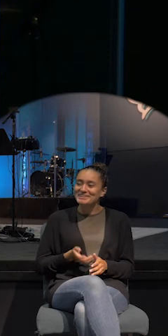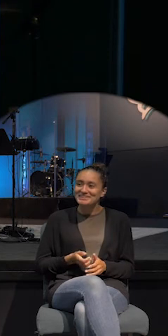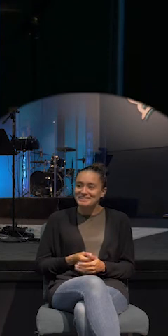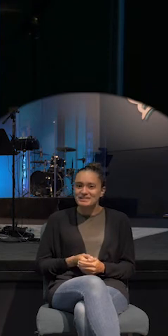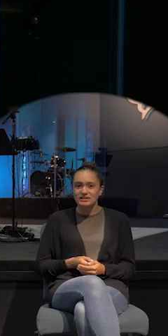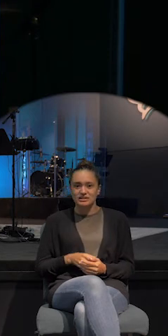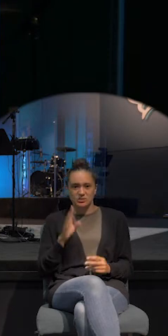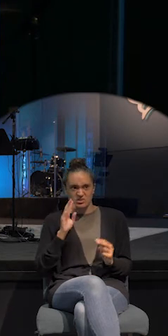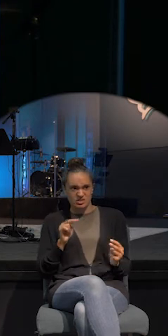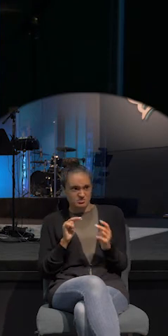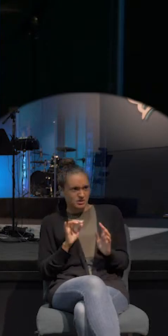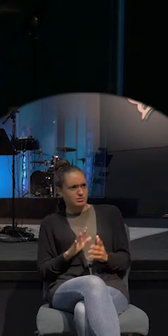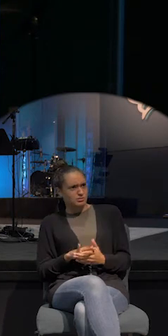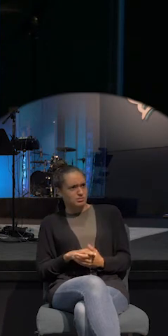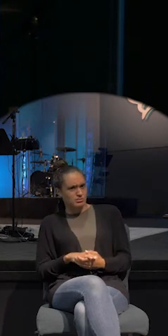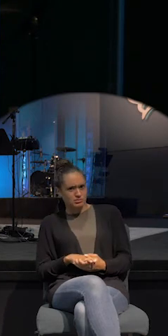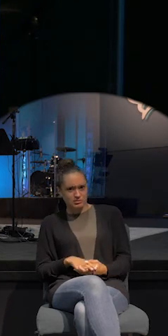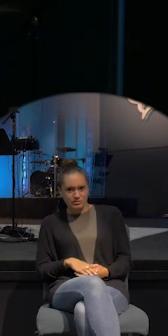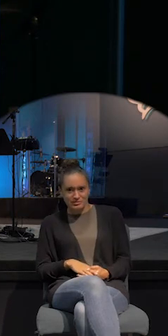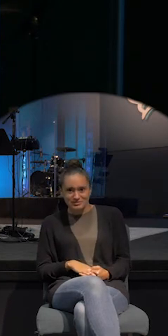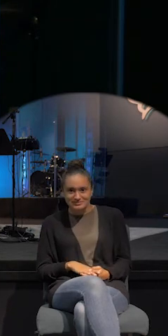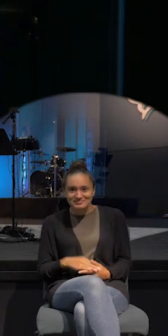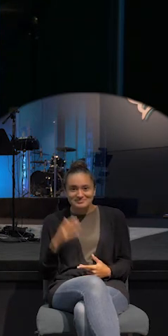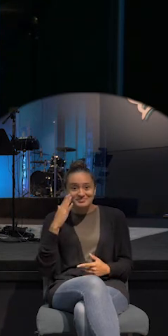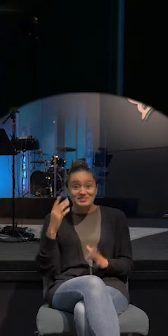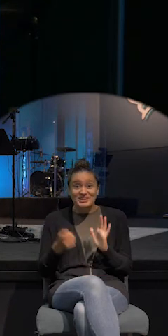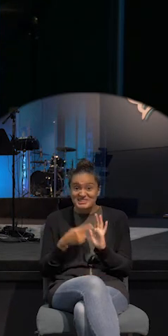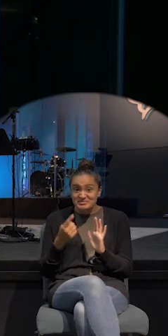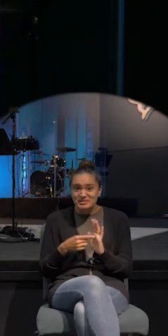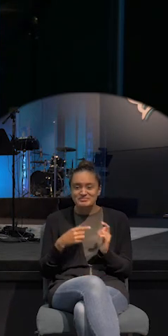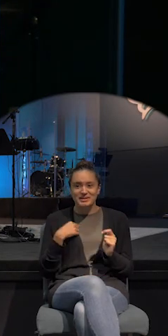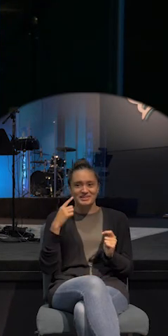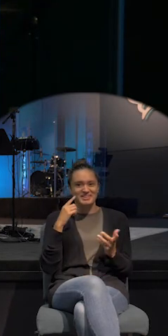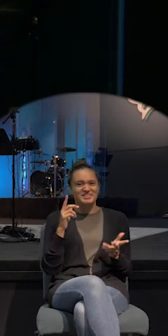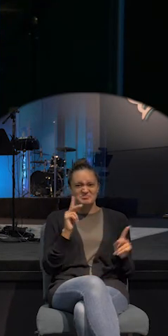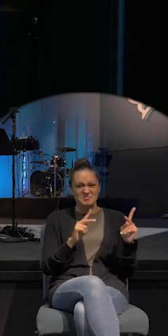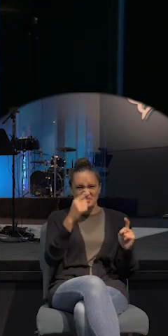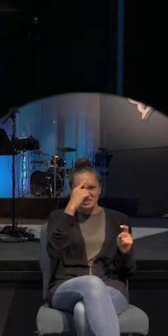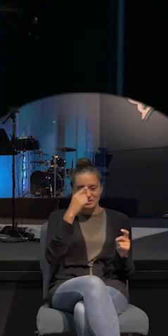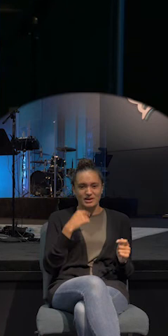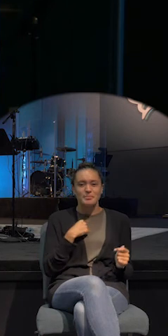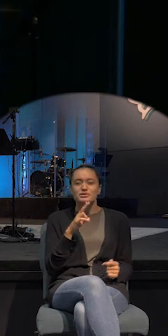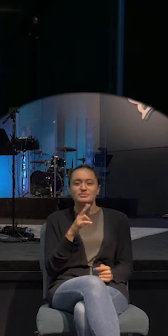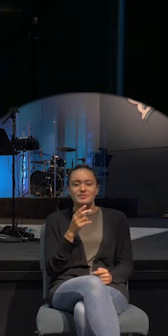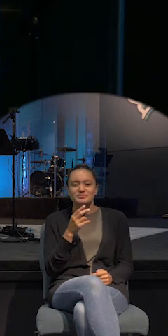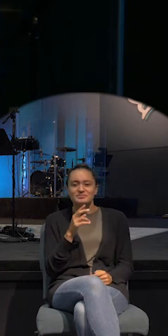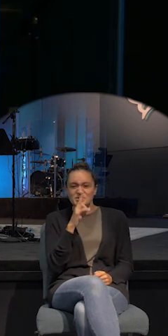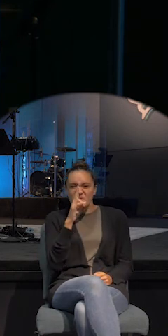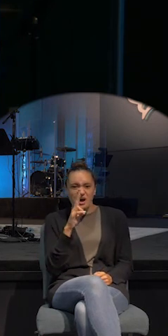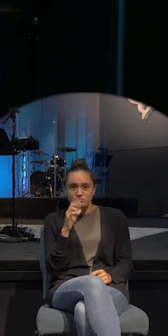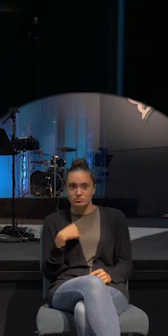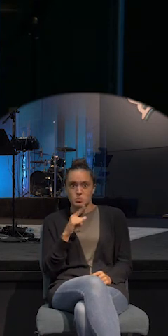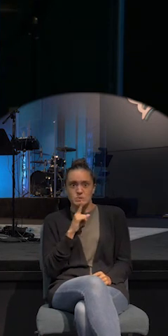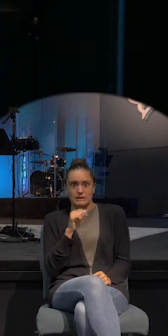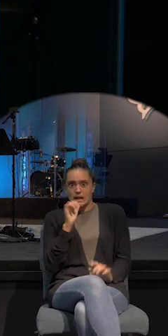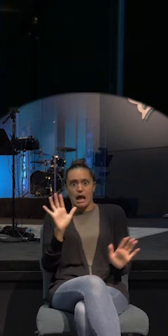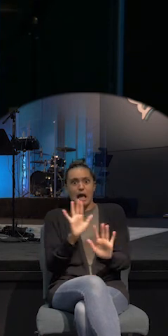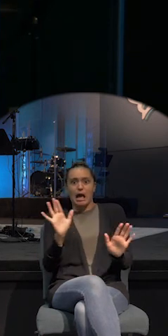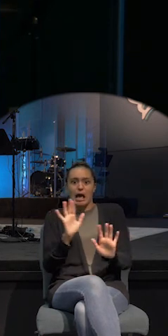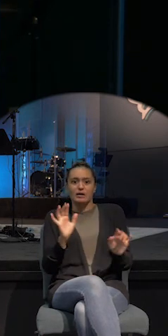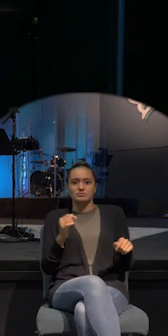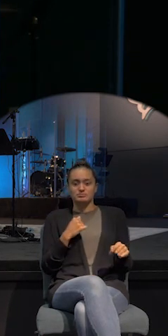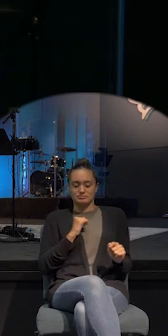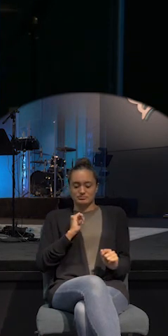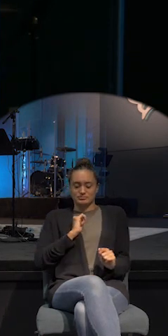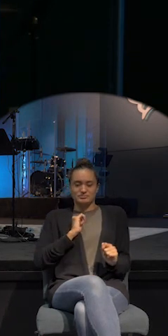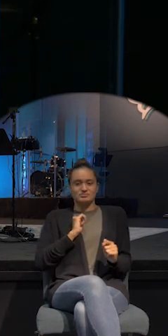And they'll look at me. And sometimes I think that they think that I'm a snob. And I'm really not. What I am is